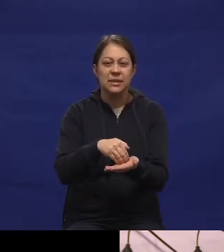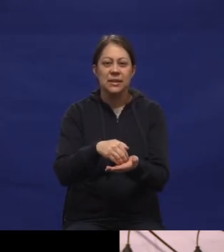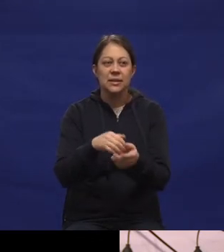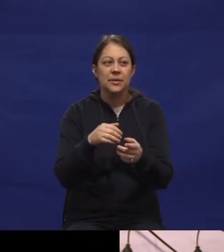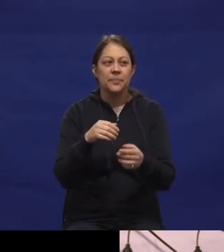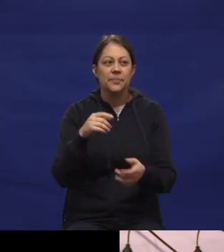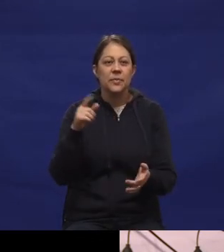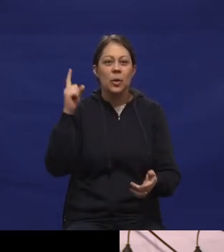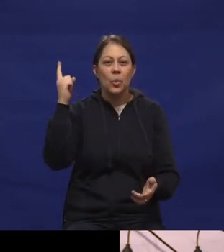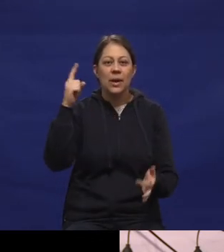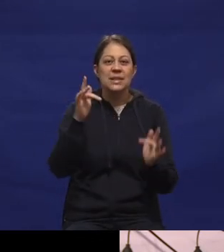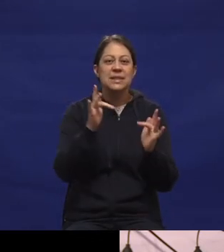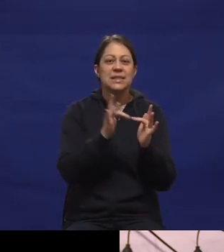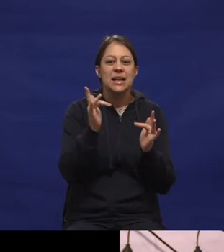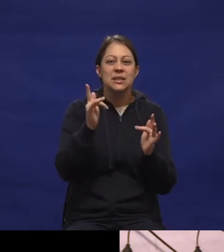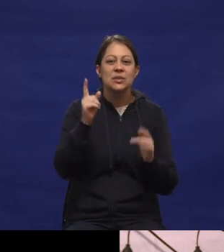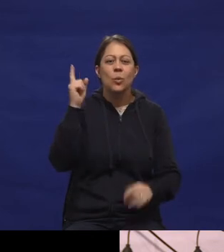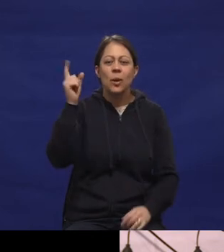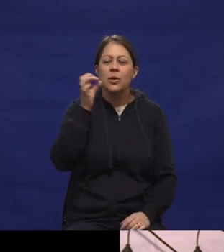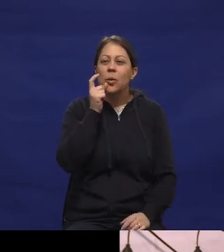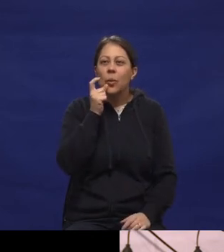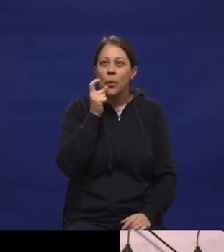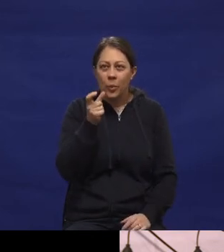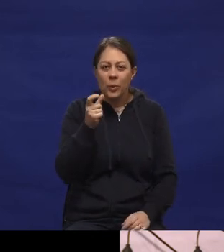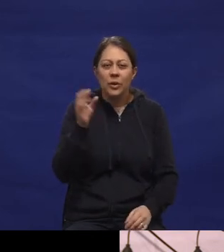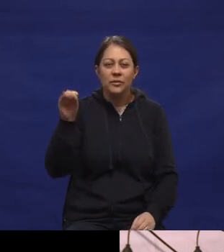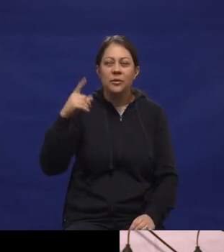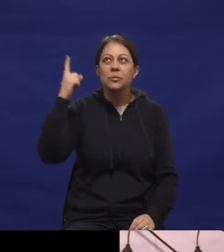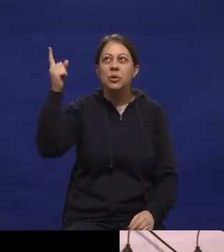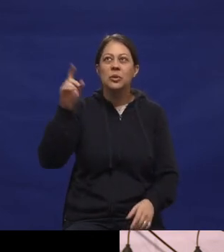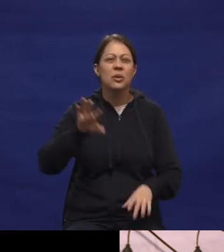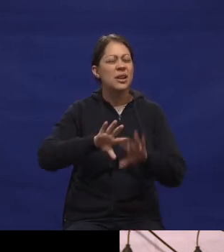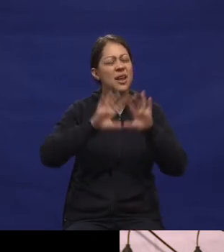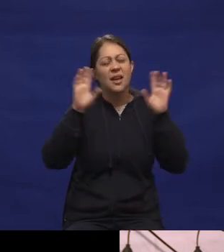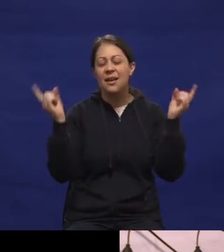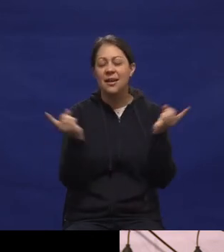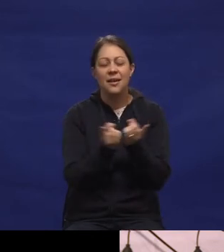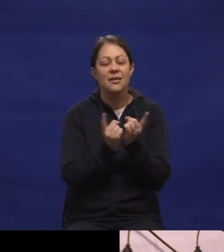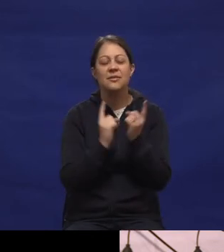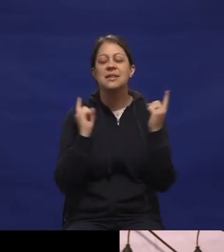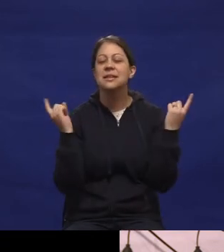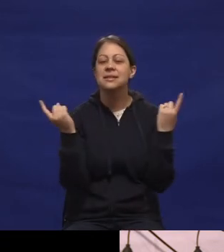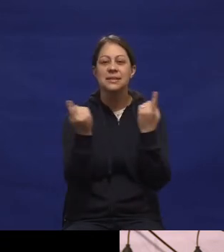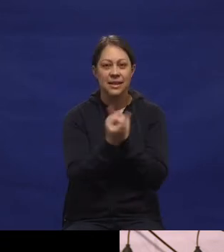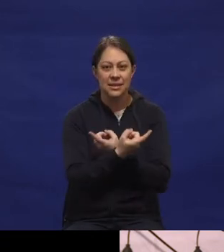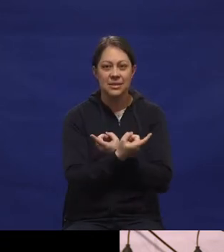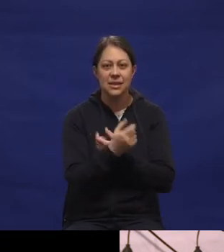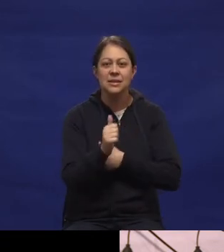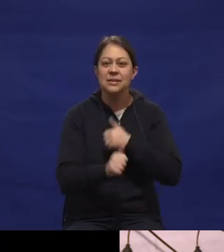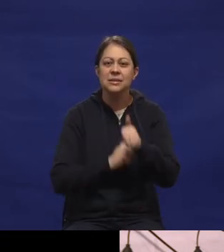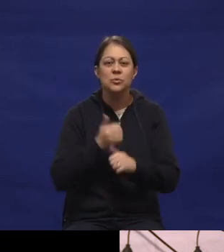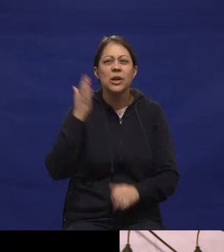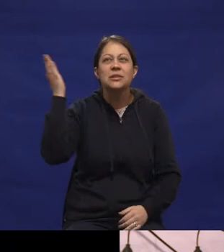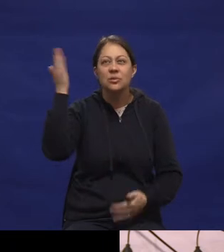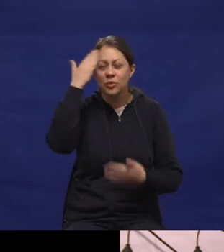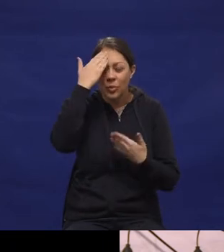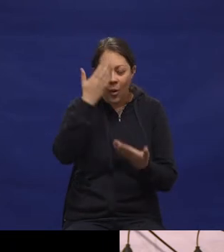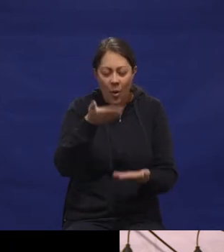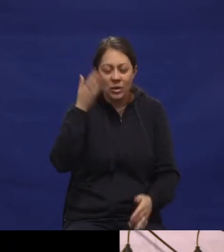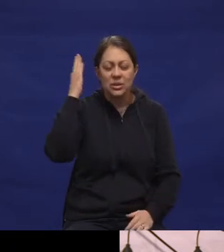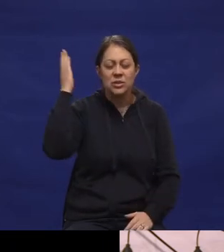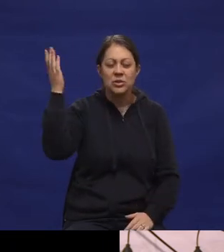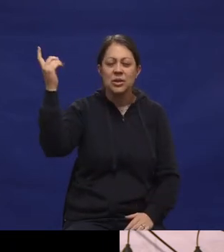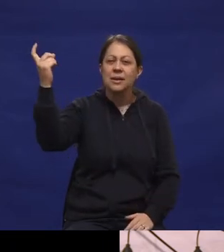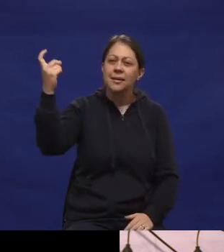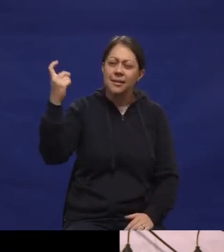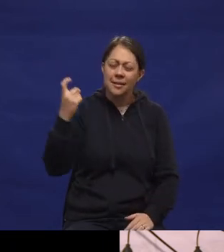touch, one word from You, and everything changes. And so, Lord, we praise You and we honor You and we